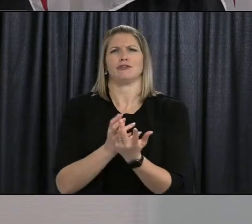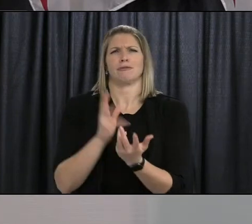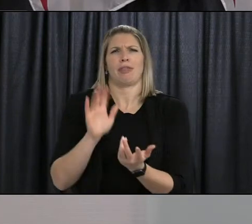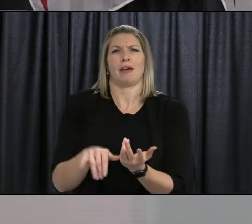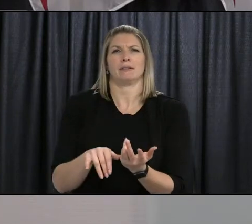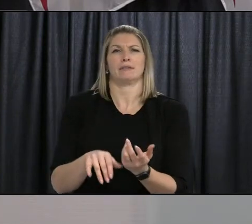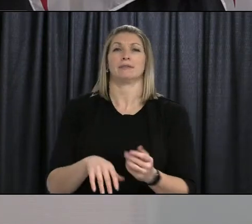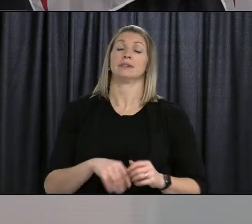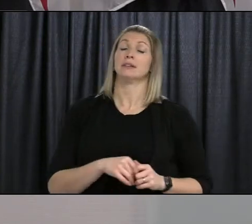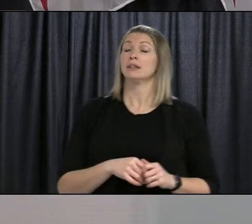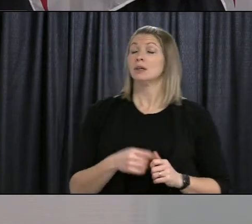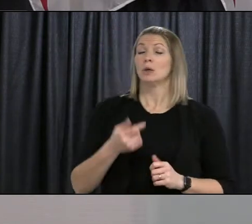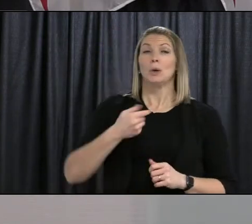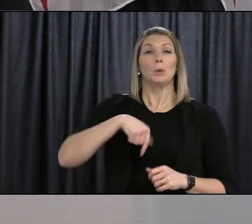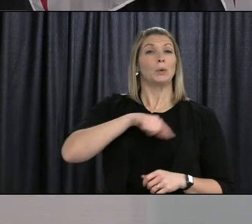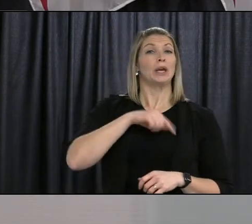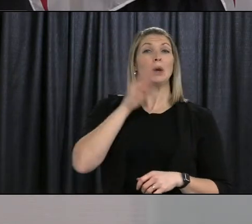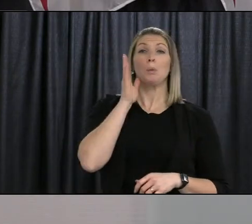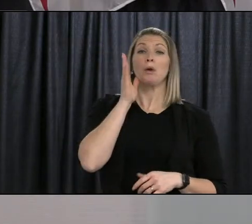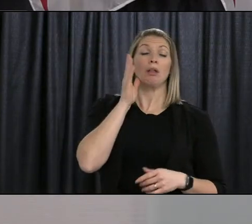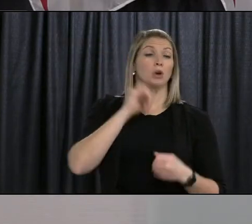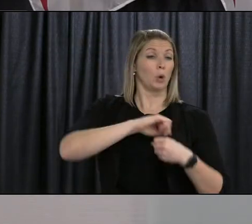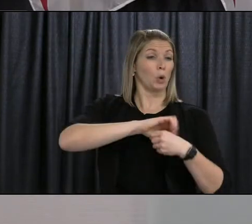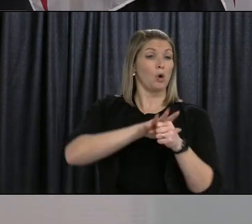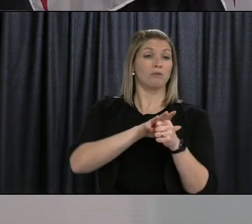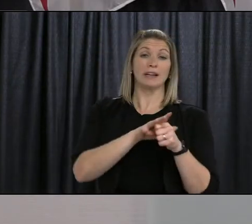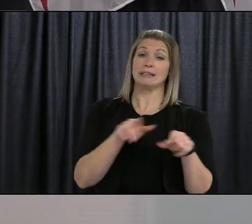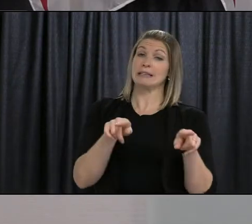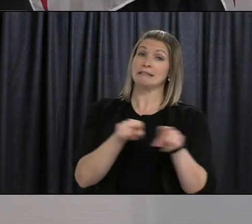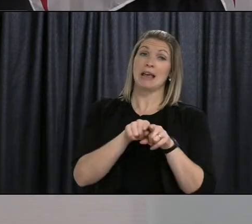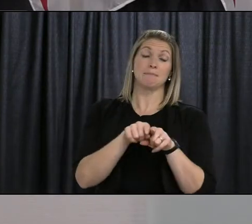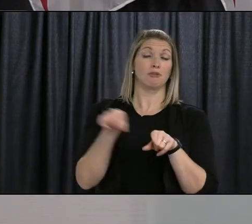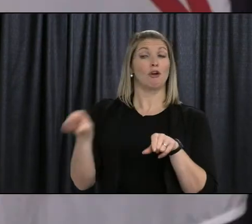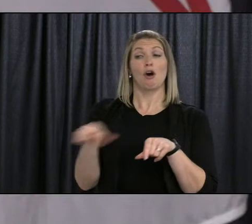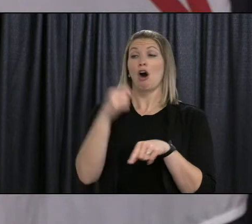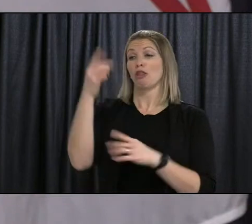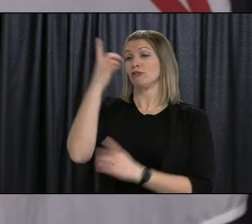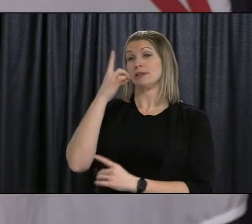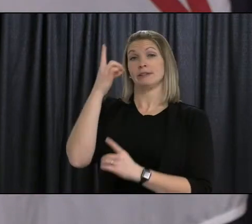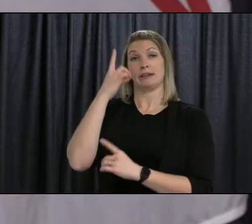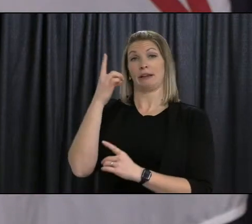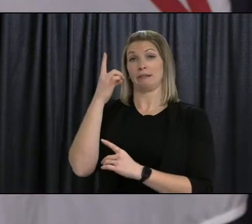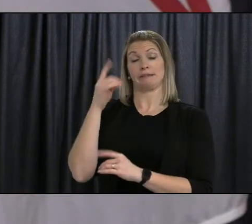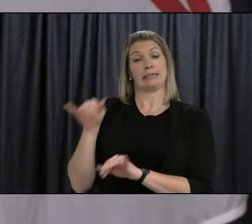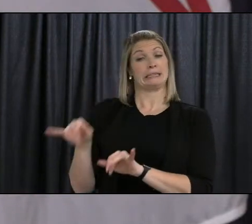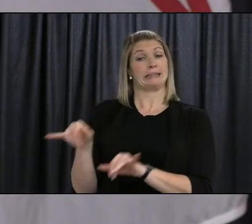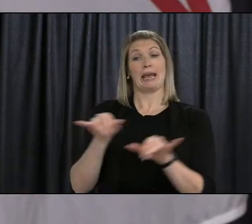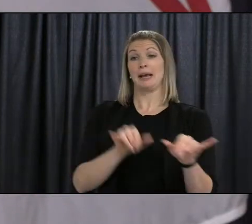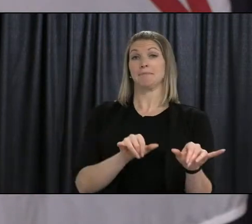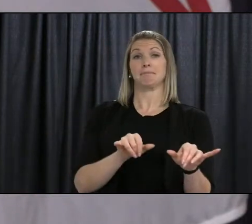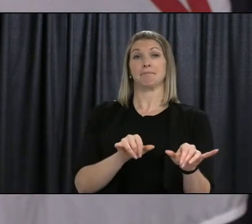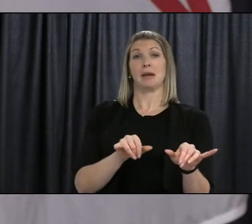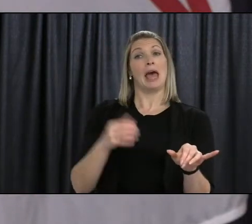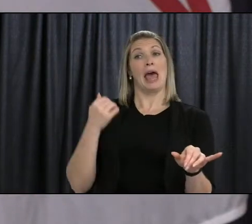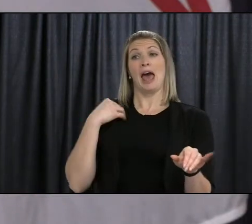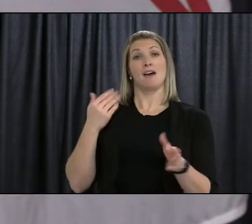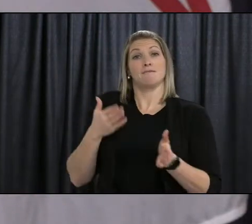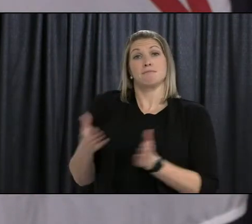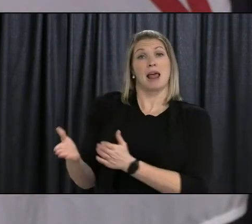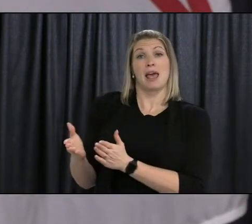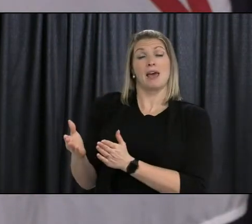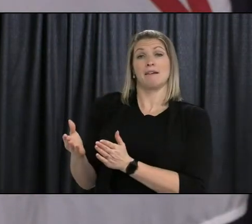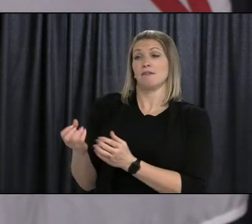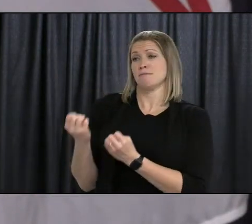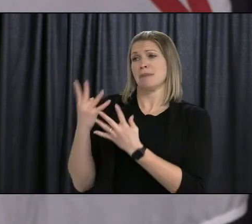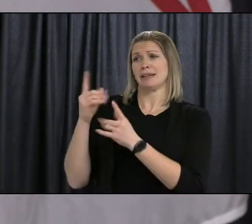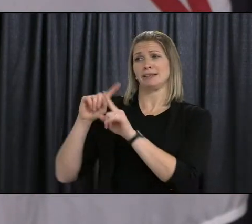approach COVID like we do any communicable disease. We have processes in place where we deal with that. We would, I think for the foreseeable